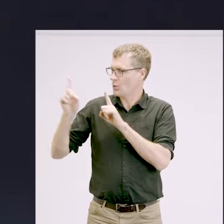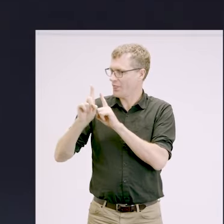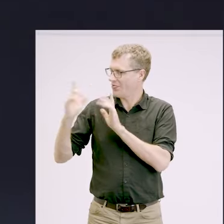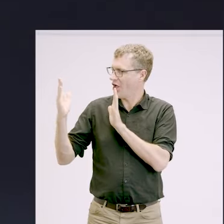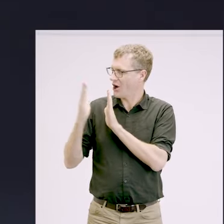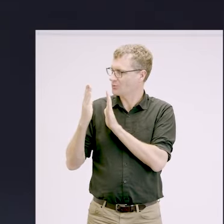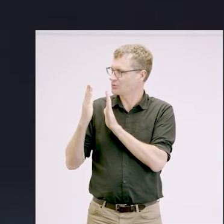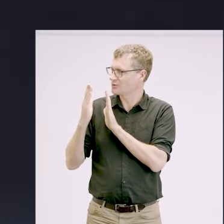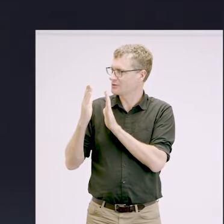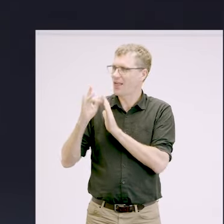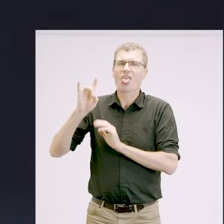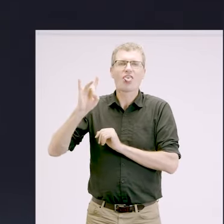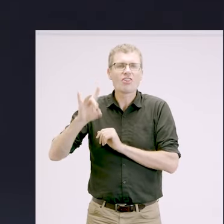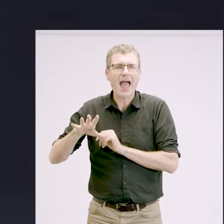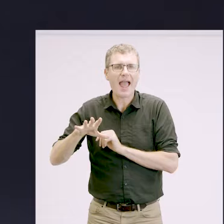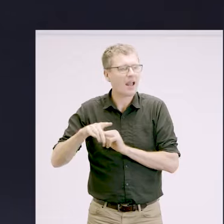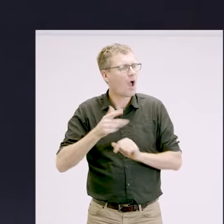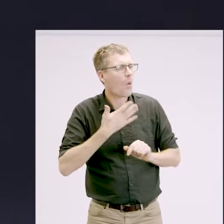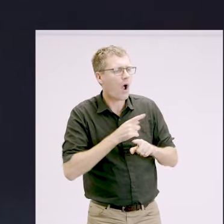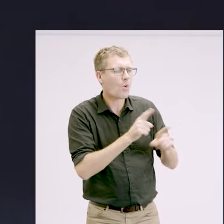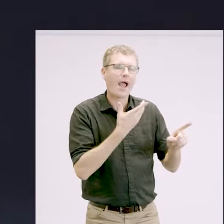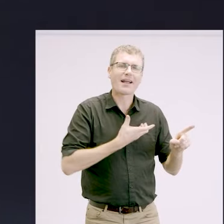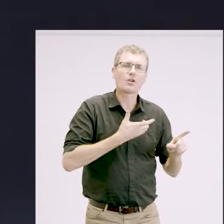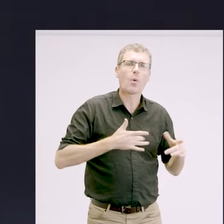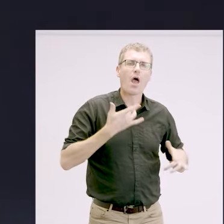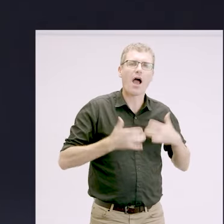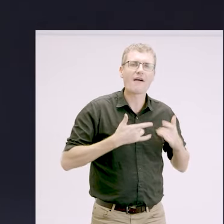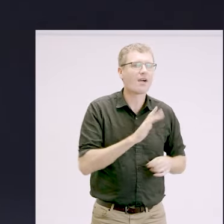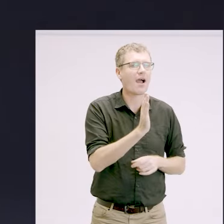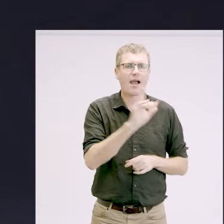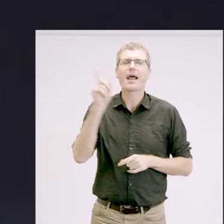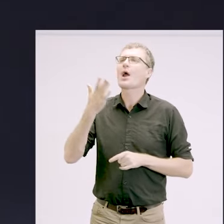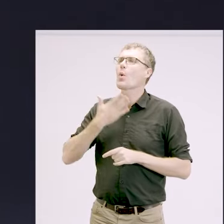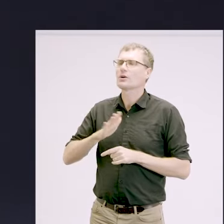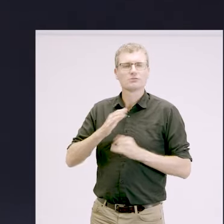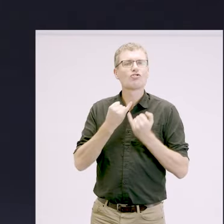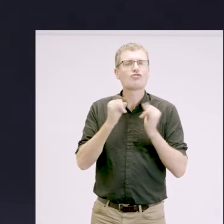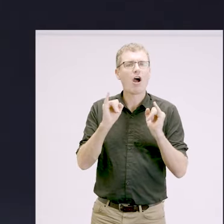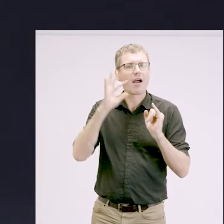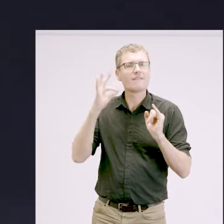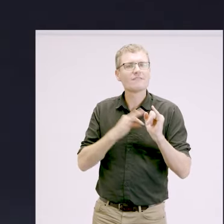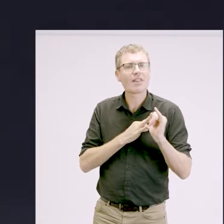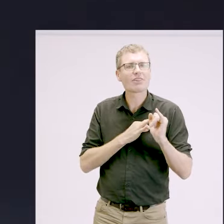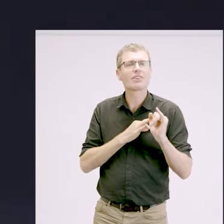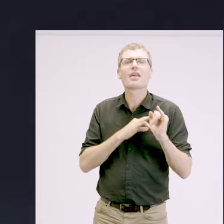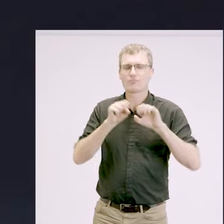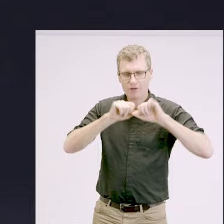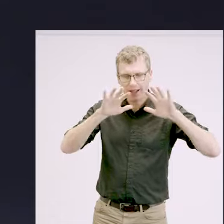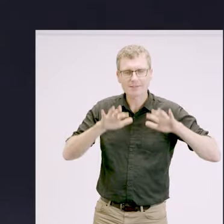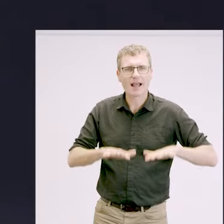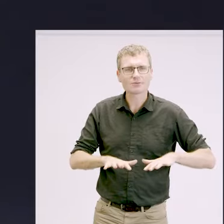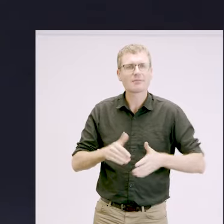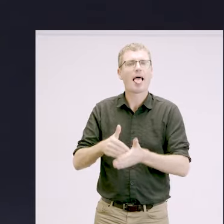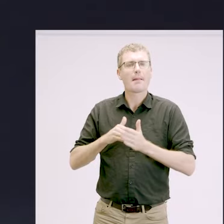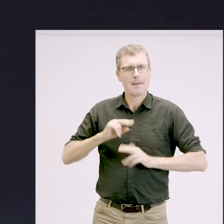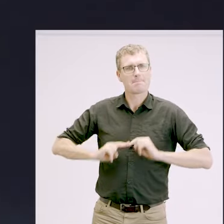being close to his people than he is to keeping their lives comfortable. He's willing to deconstruct our idolatrous faith. Which leads